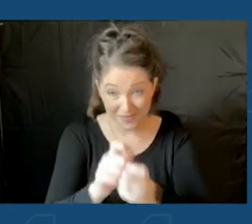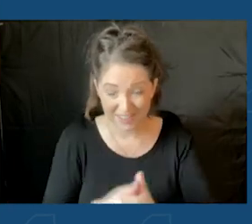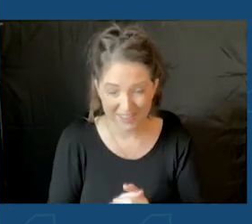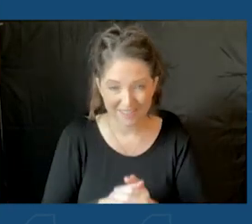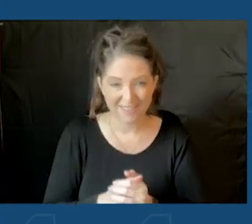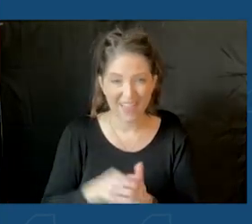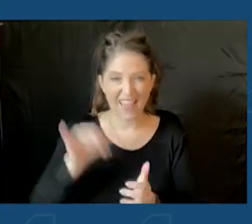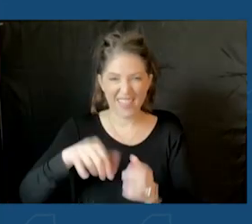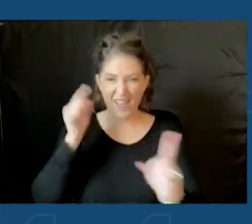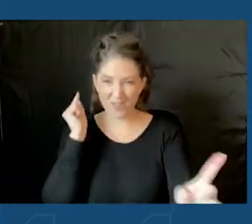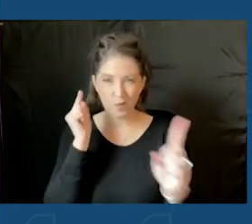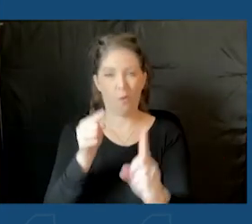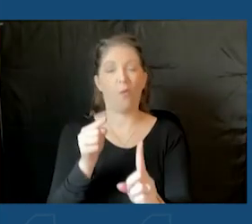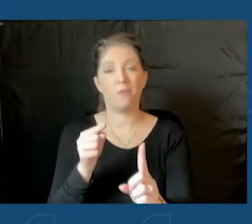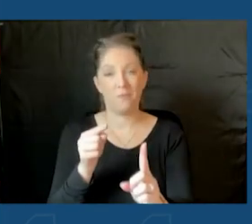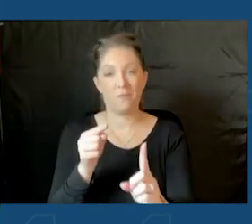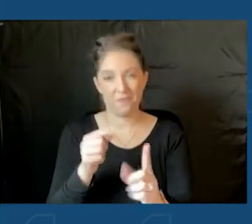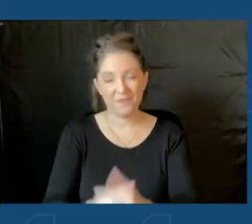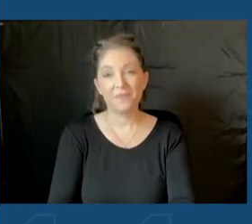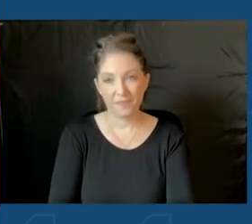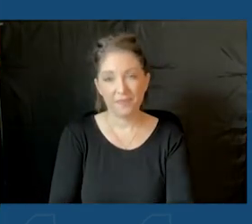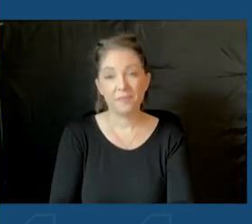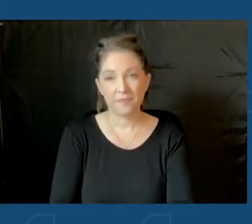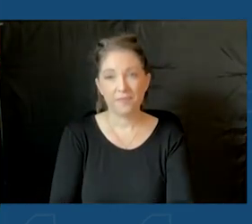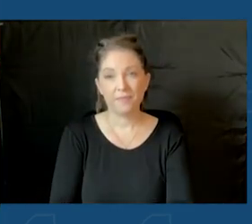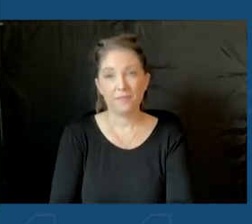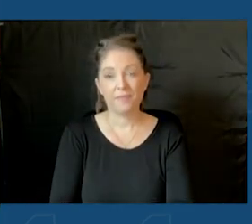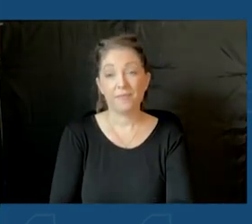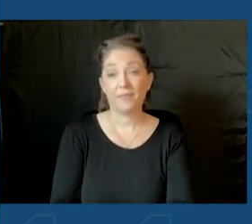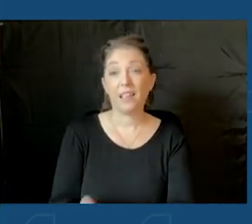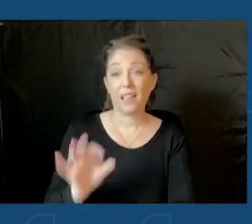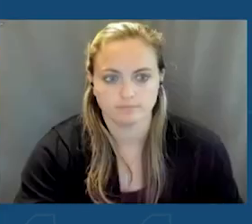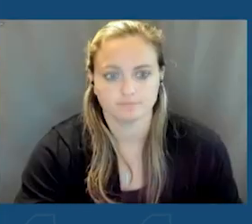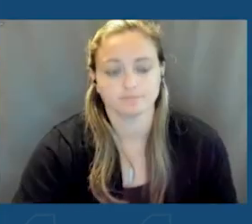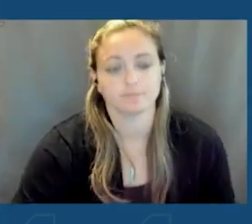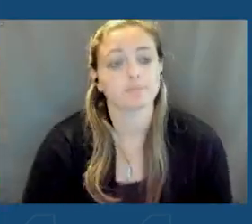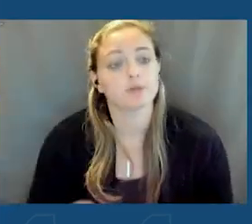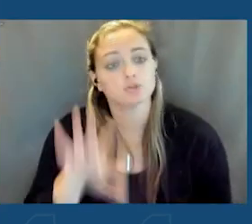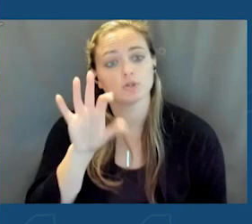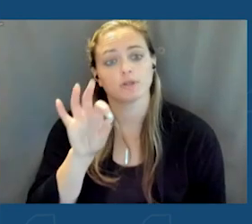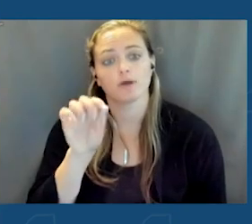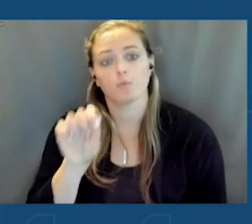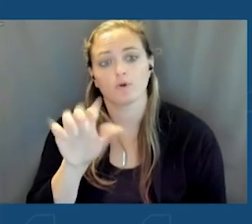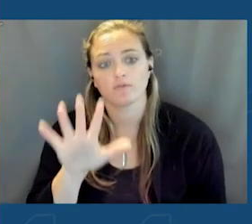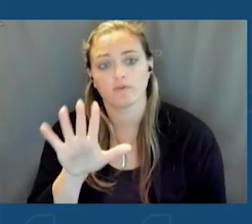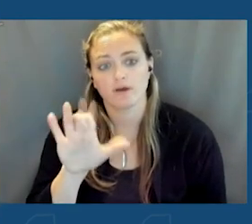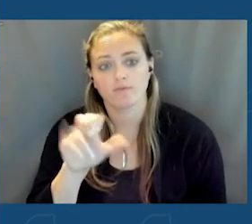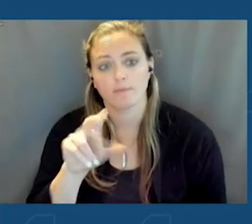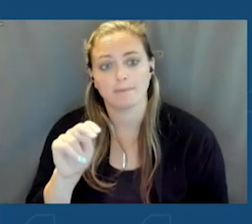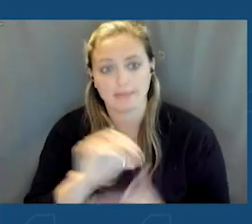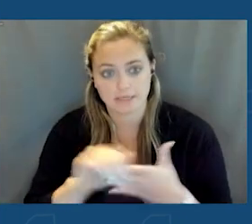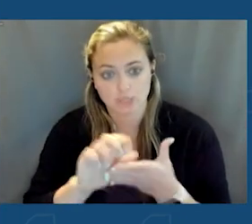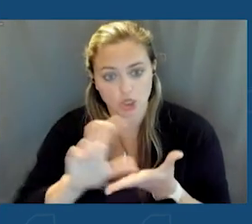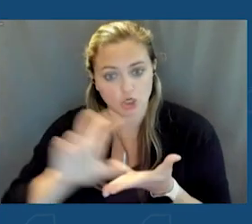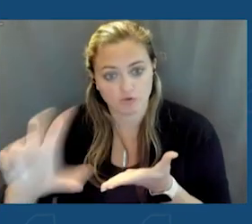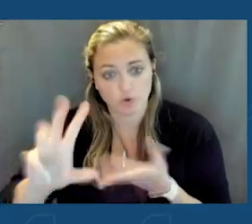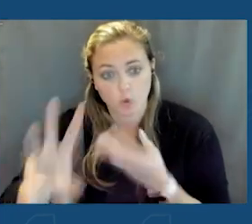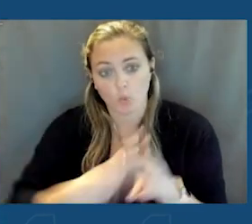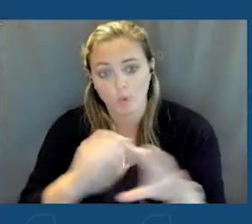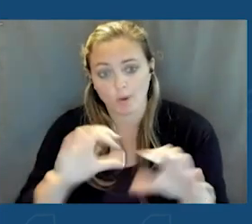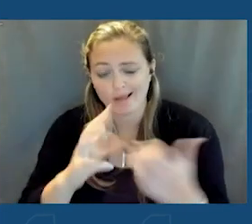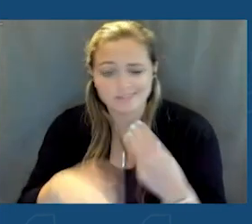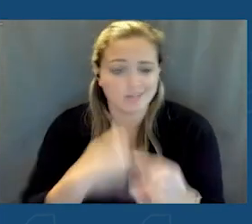So, as in the $9.5 billion investment, world-class international terminal,